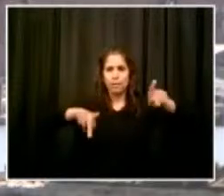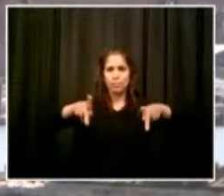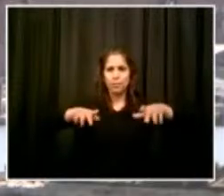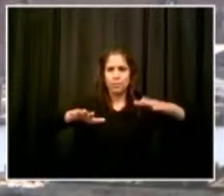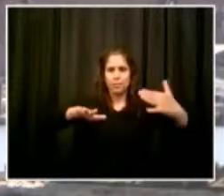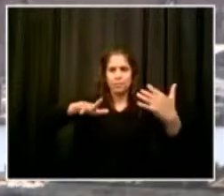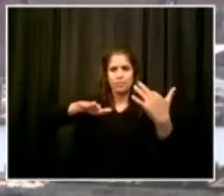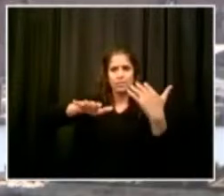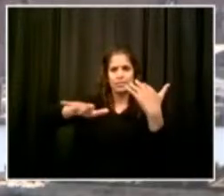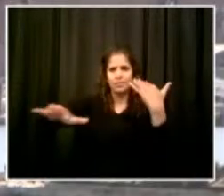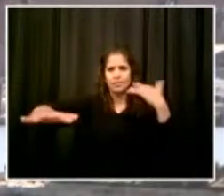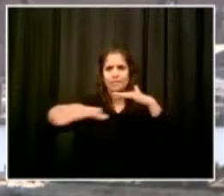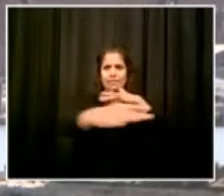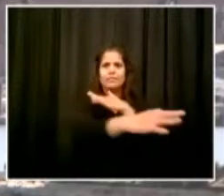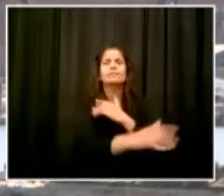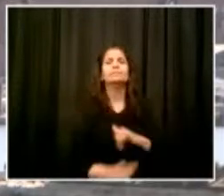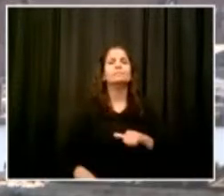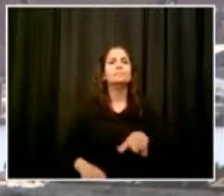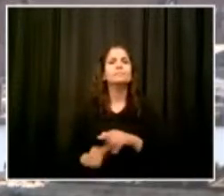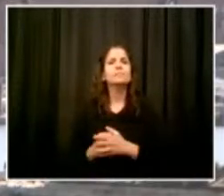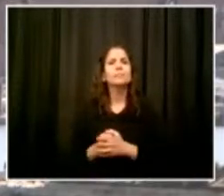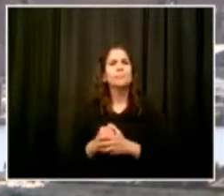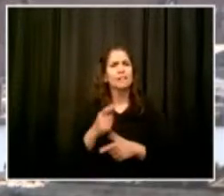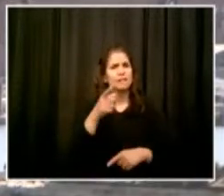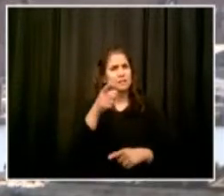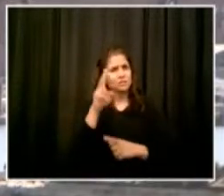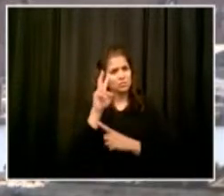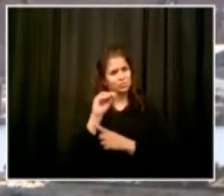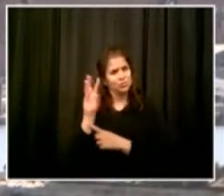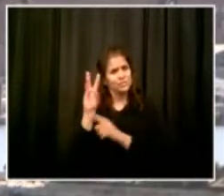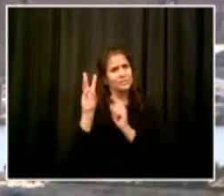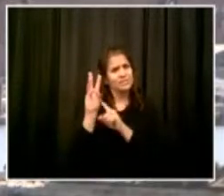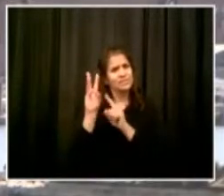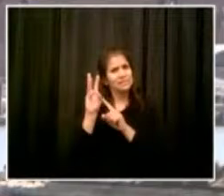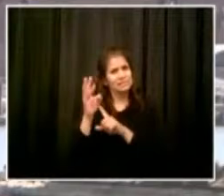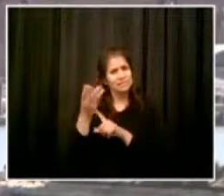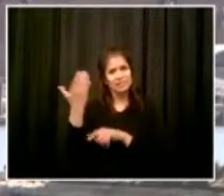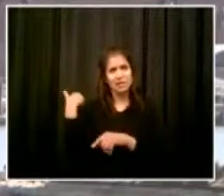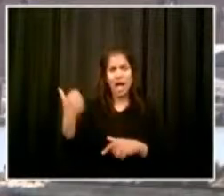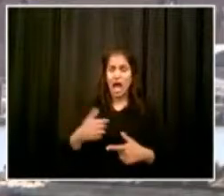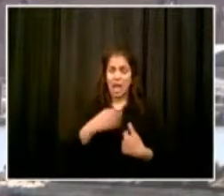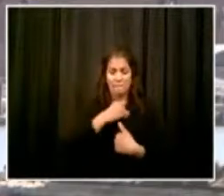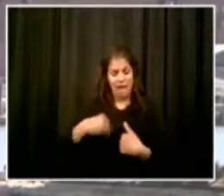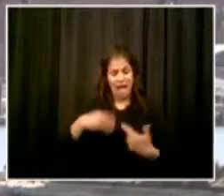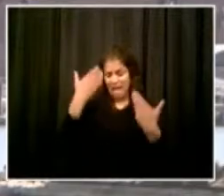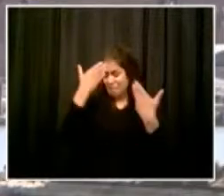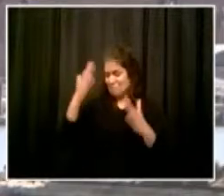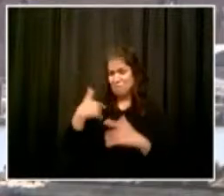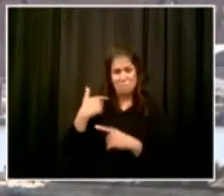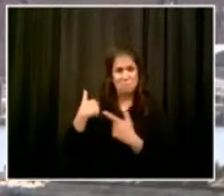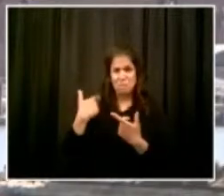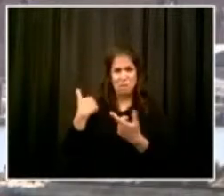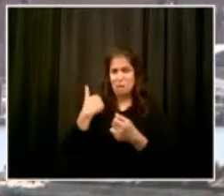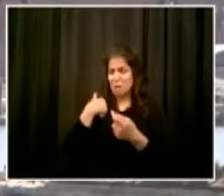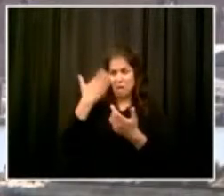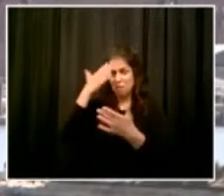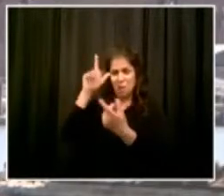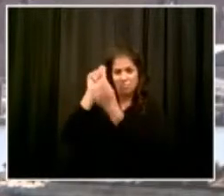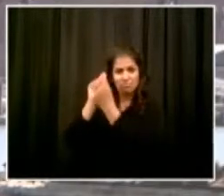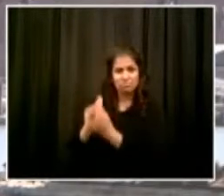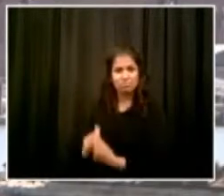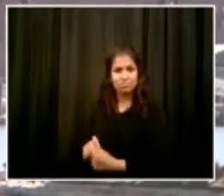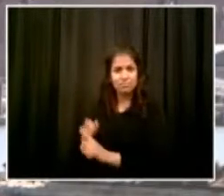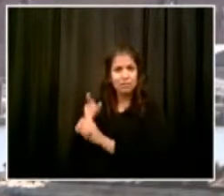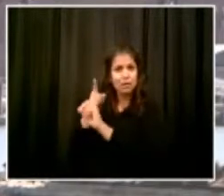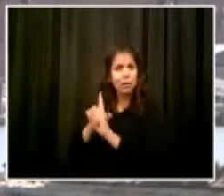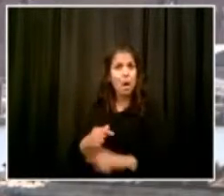know all the specifics of what was done after that. Obviously, it wasn't our administration. But on the question of kettling,